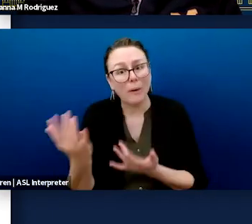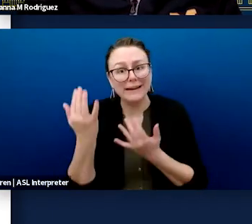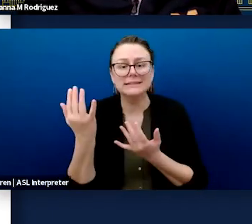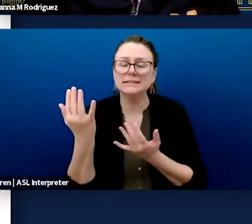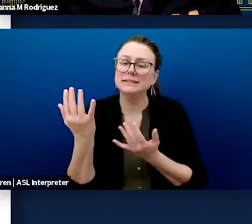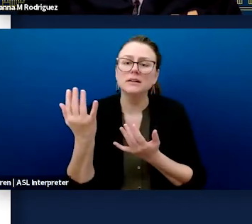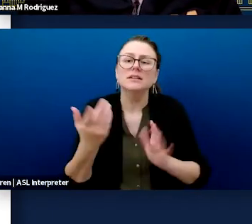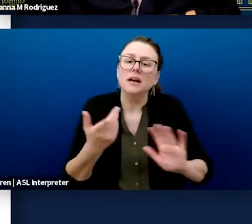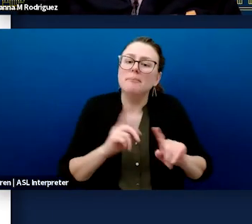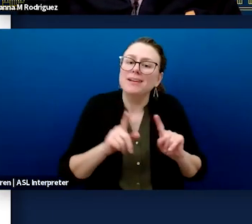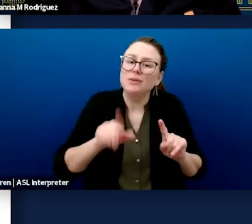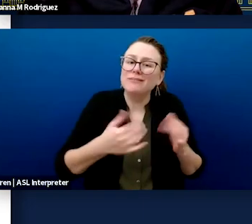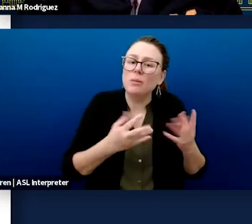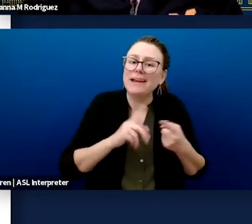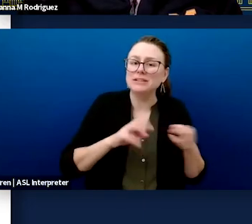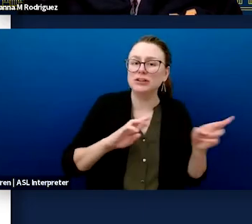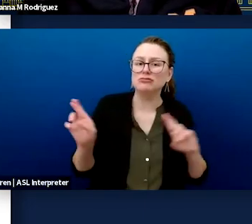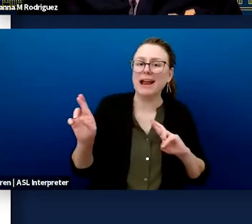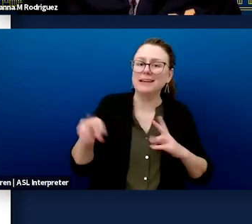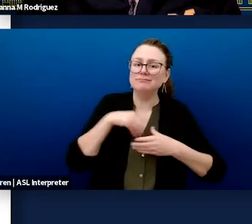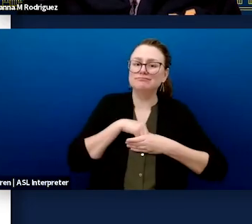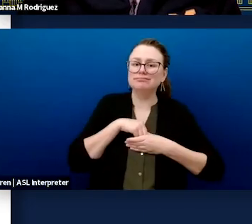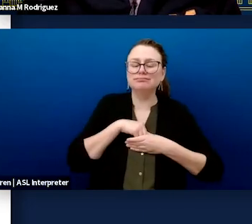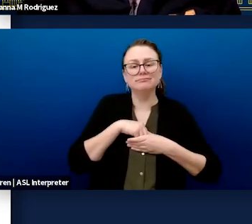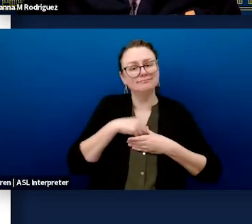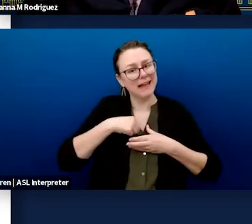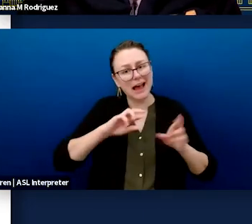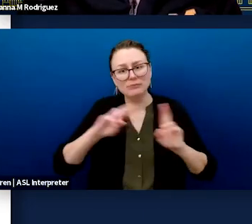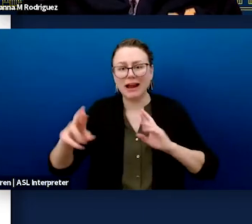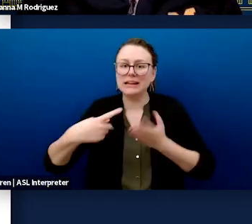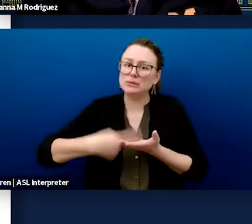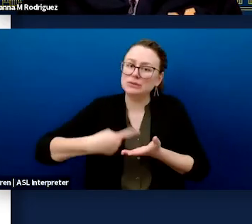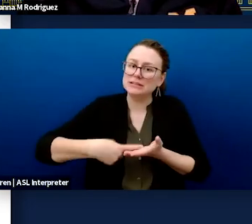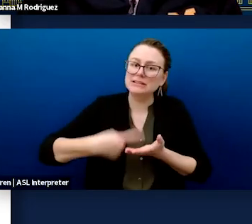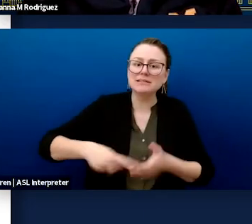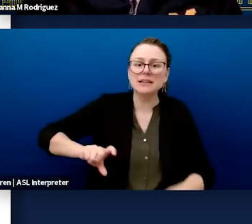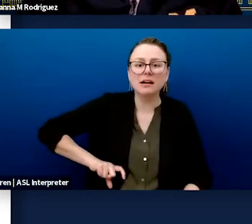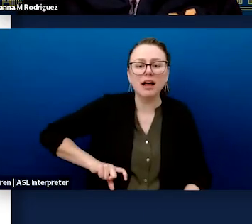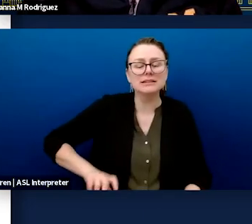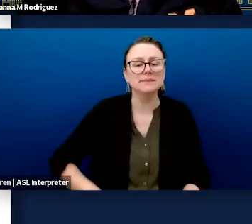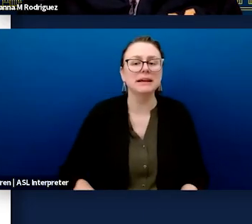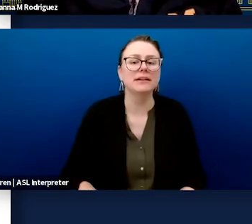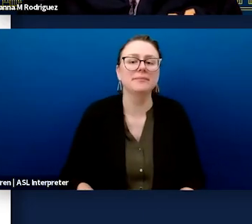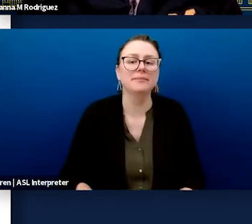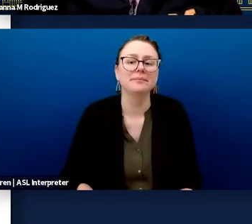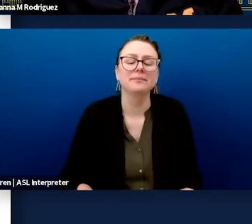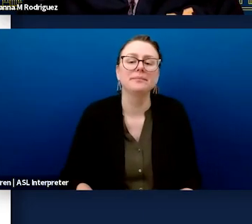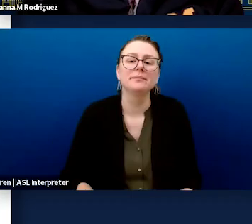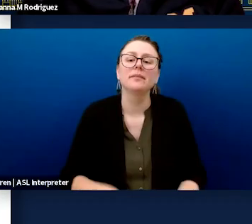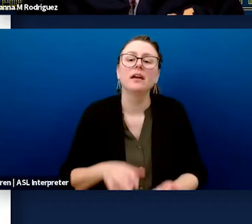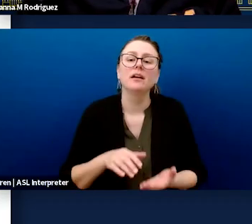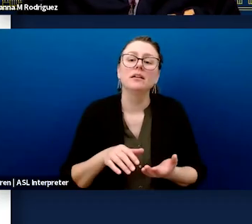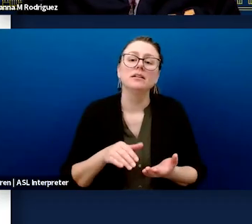a readiness for people as well to talk about the colostomy. A lot of